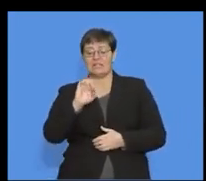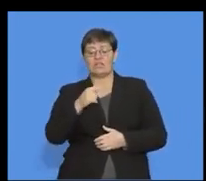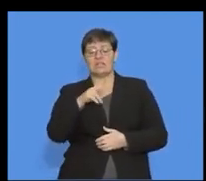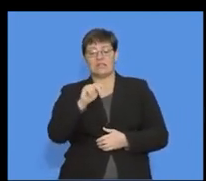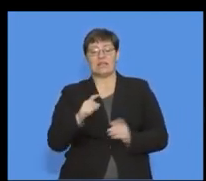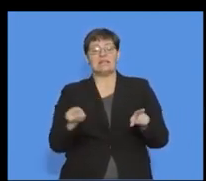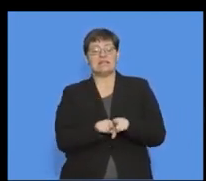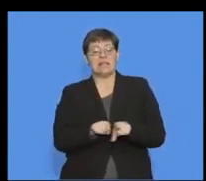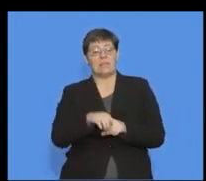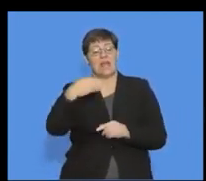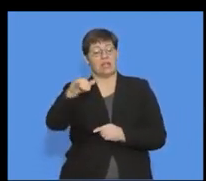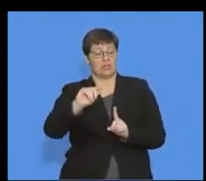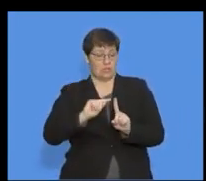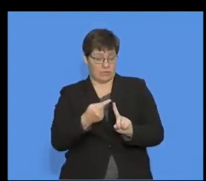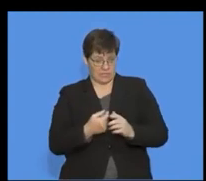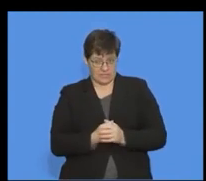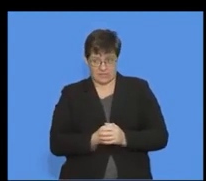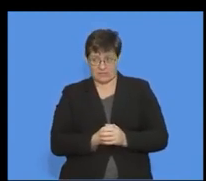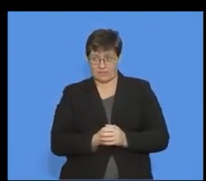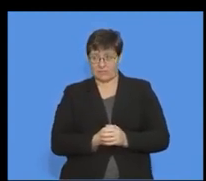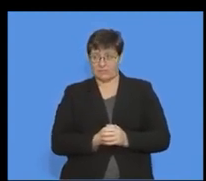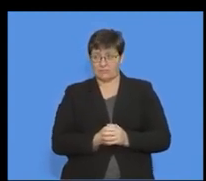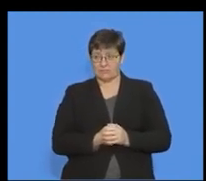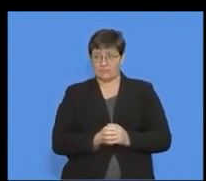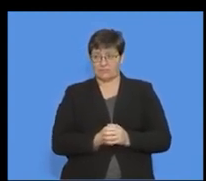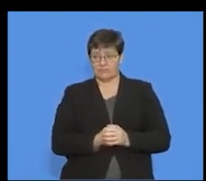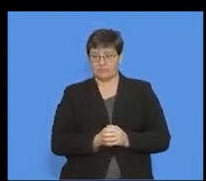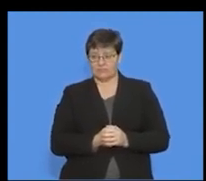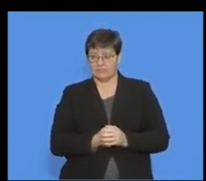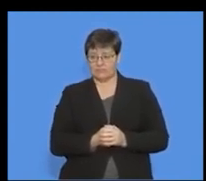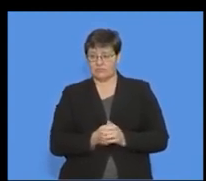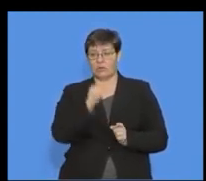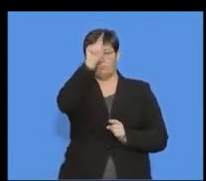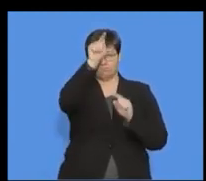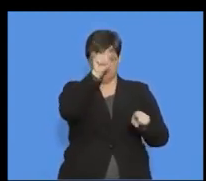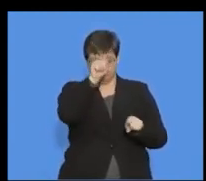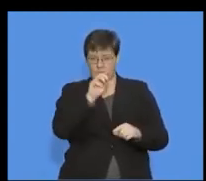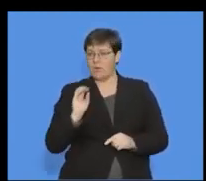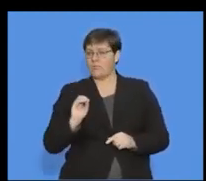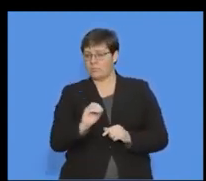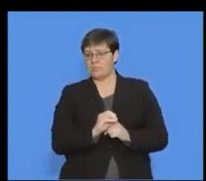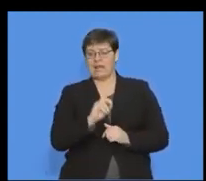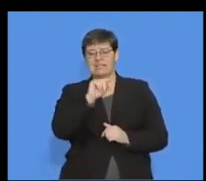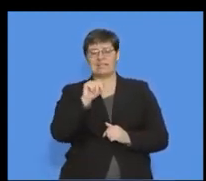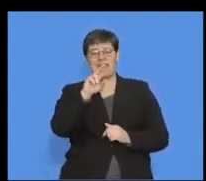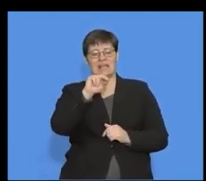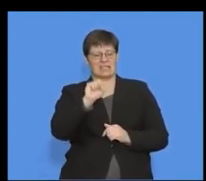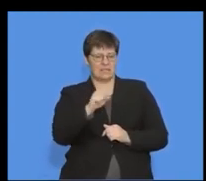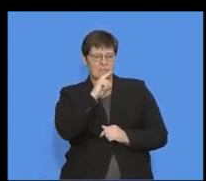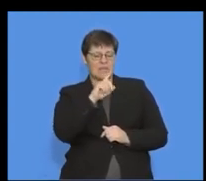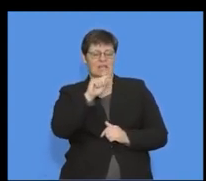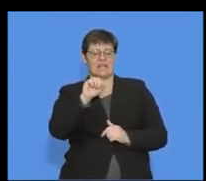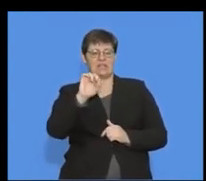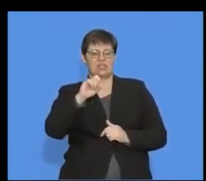the same external point, right? Tangents from the same external point. I'm just writing it as tans to say